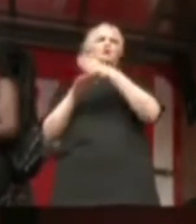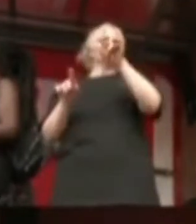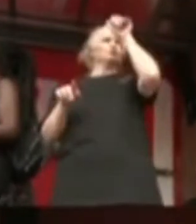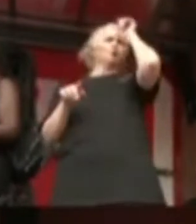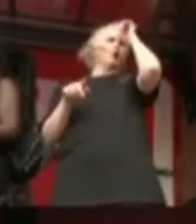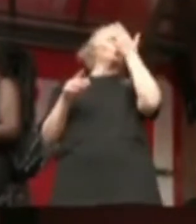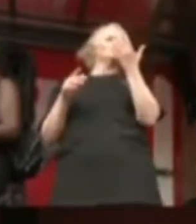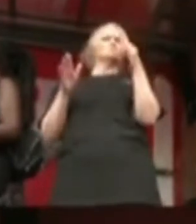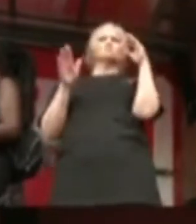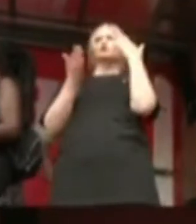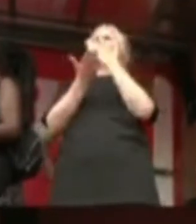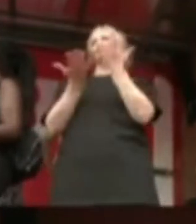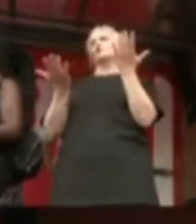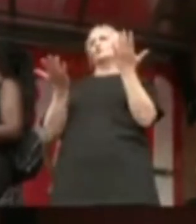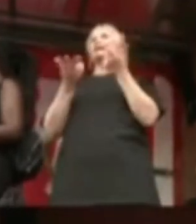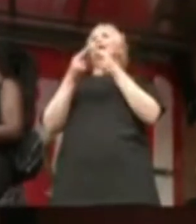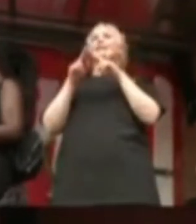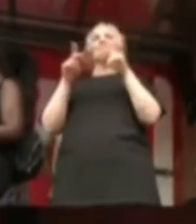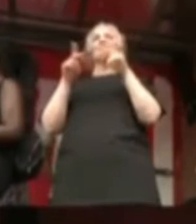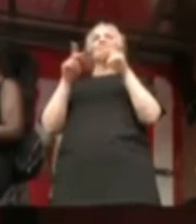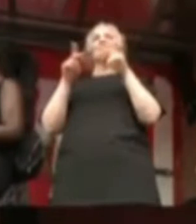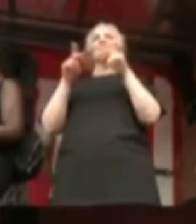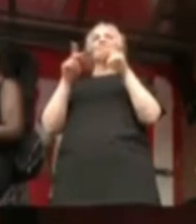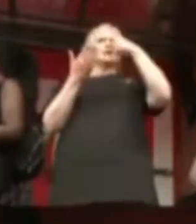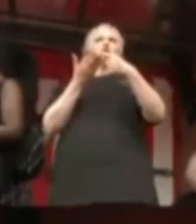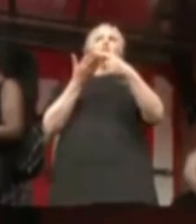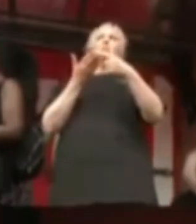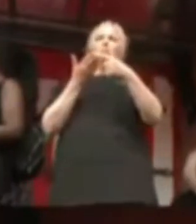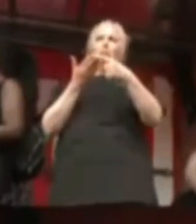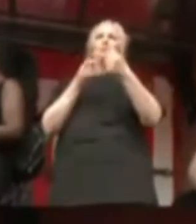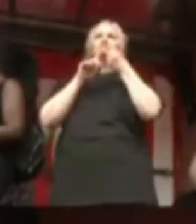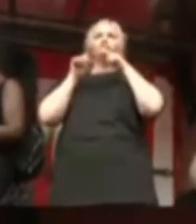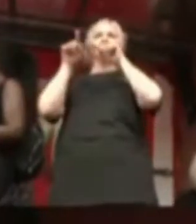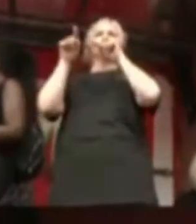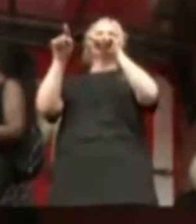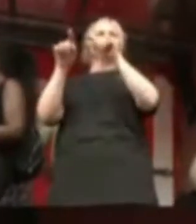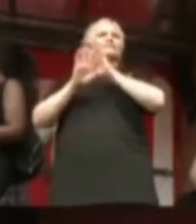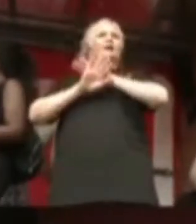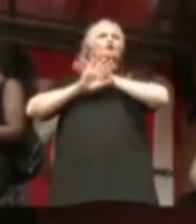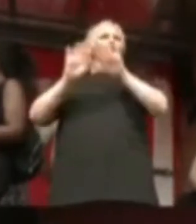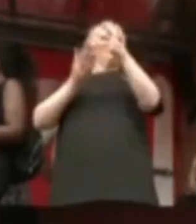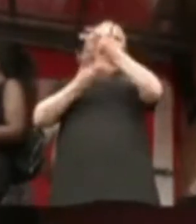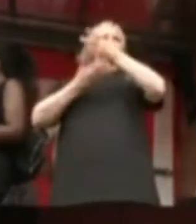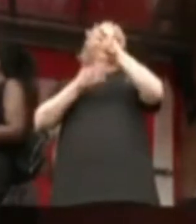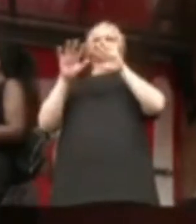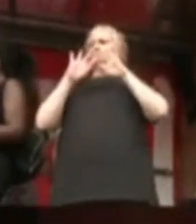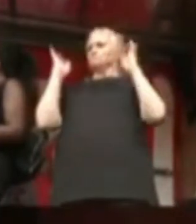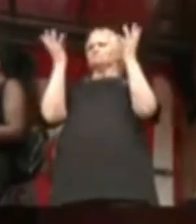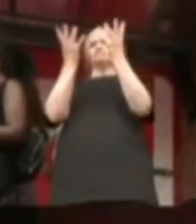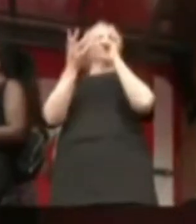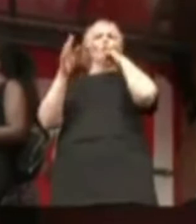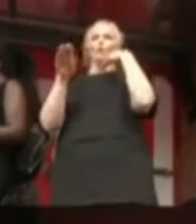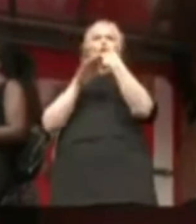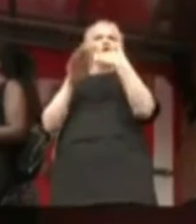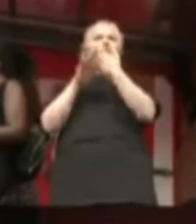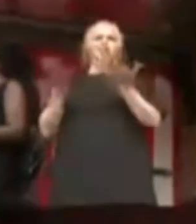truth, that once an employer chooses the path of confrontation, moral arguments and round tables are not going to